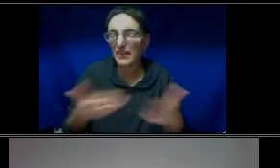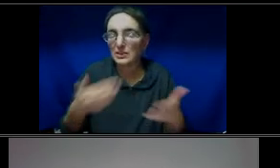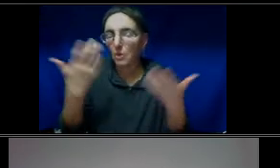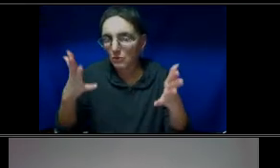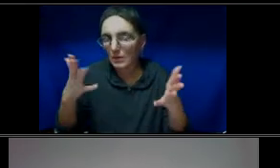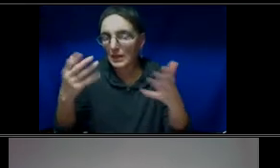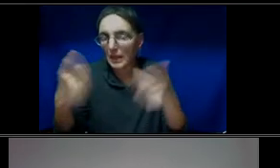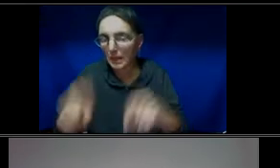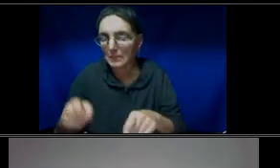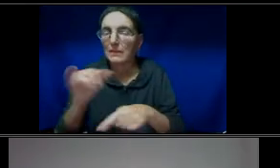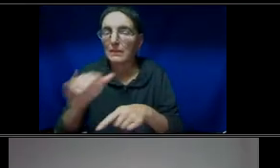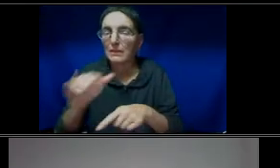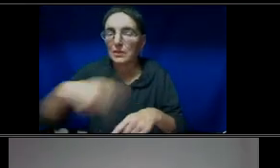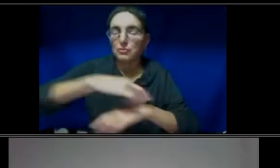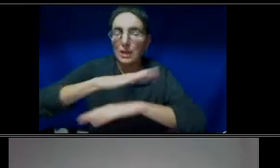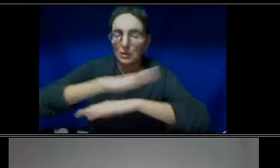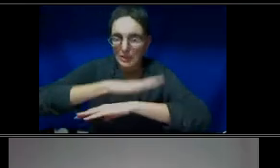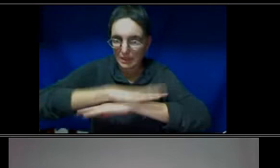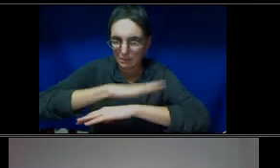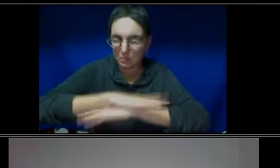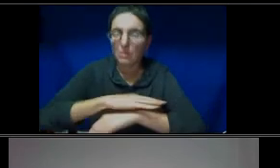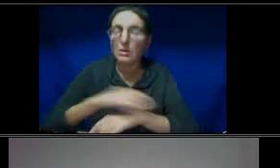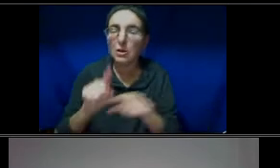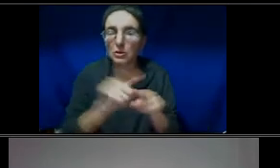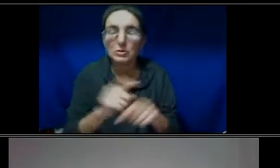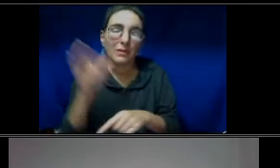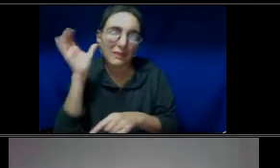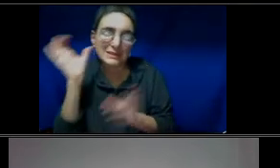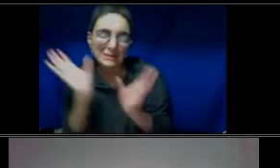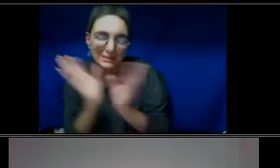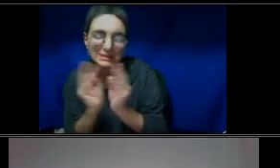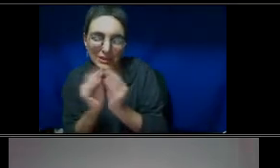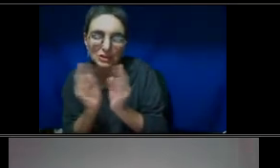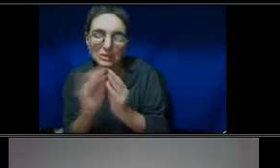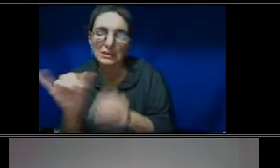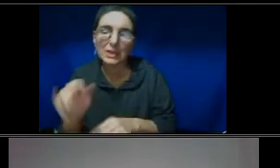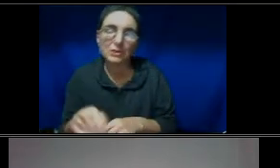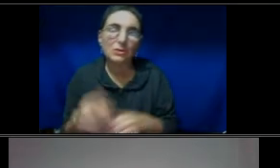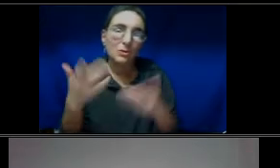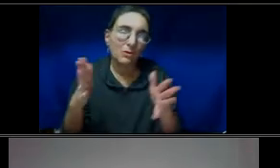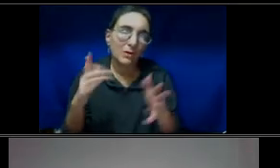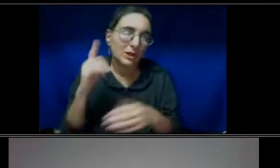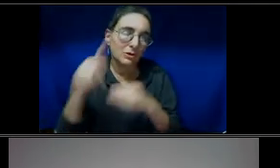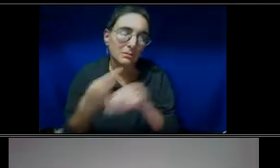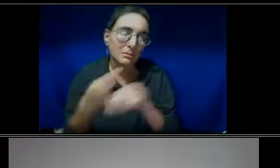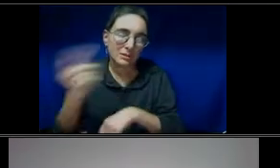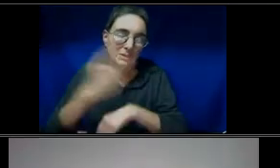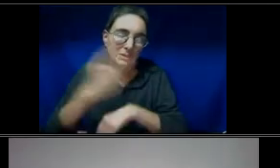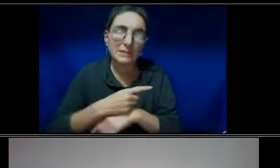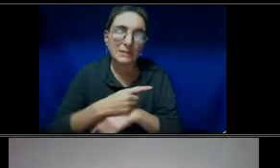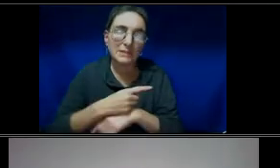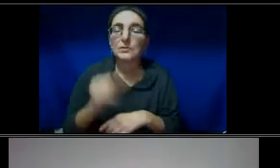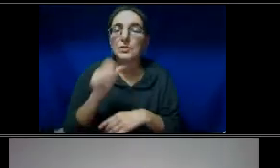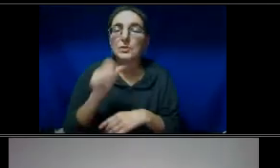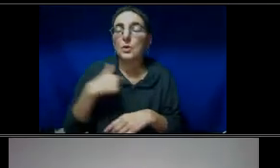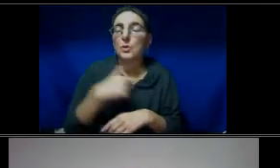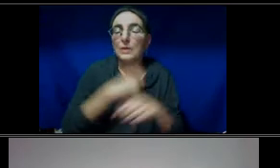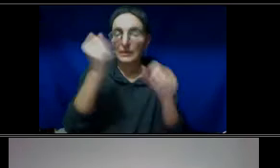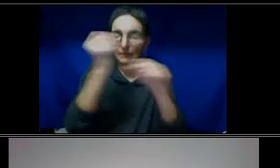as Caltrans community listening sessions, which you heard about earlier today. So we envision that